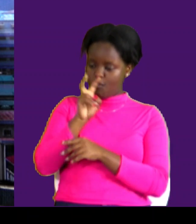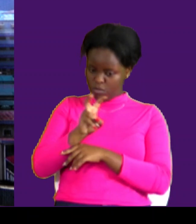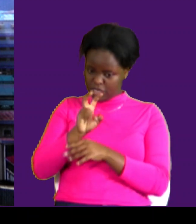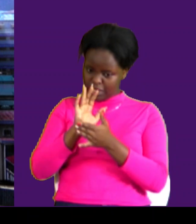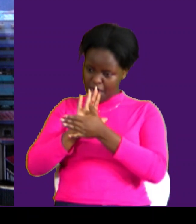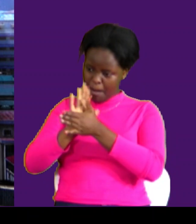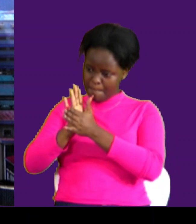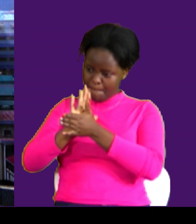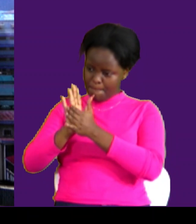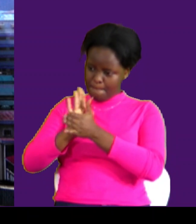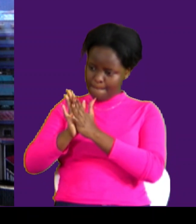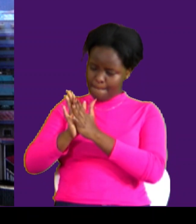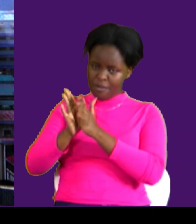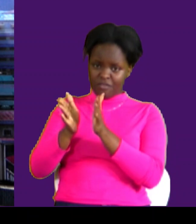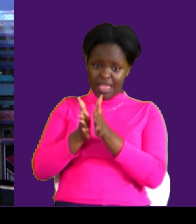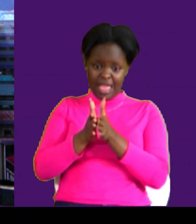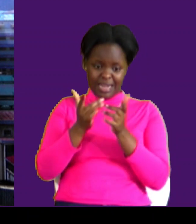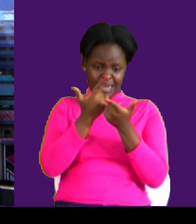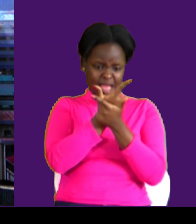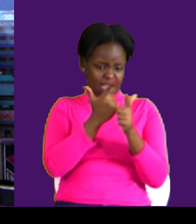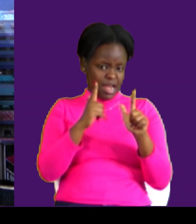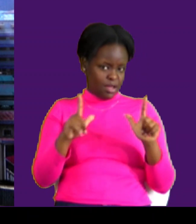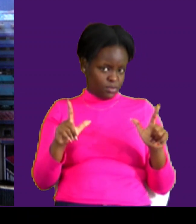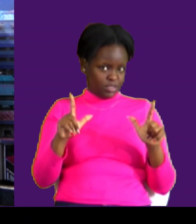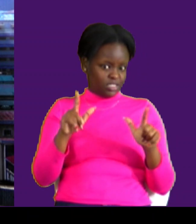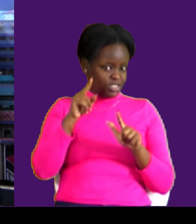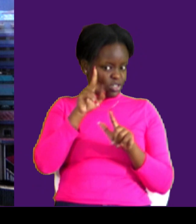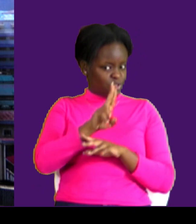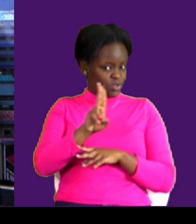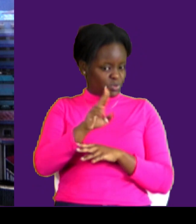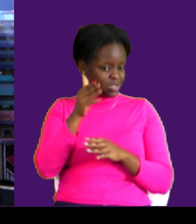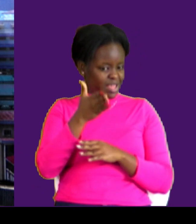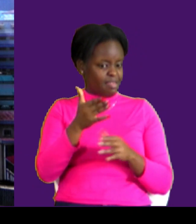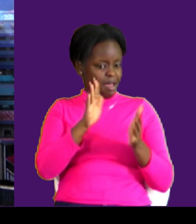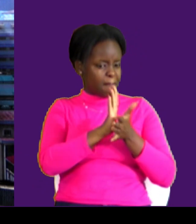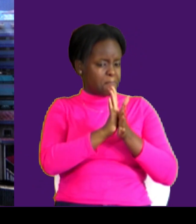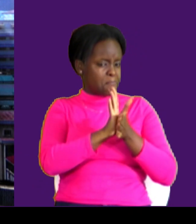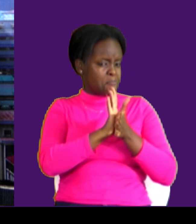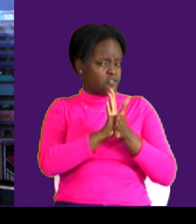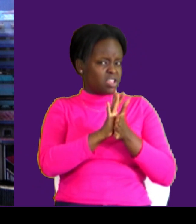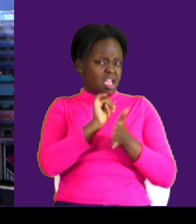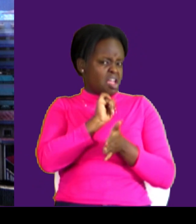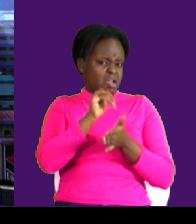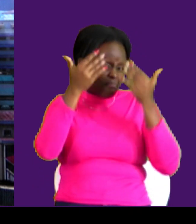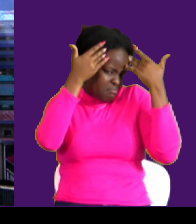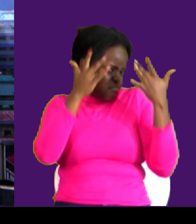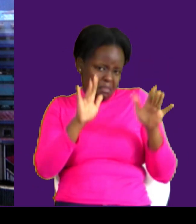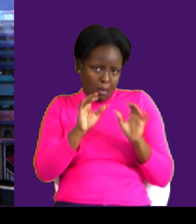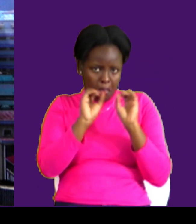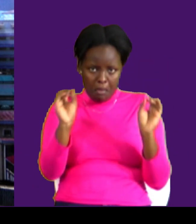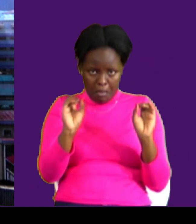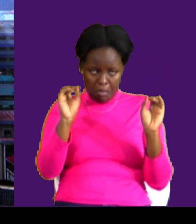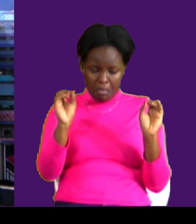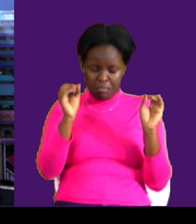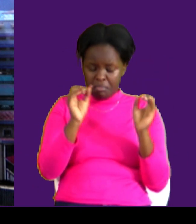Yeah. And the language Yeah. used on that movie Yeah. is not a language that you can understand.